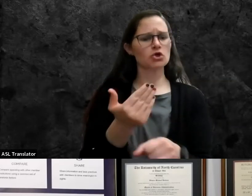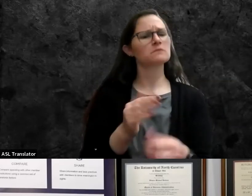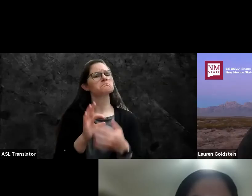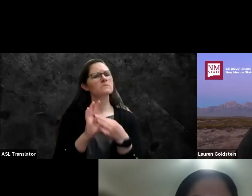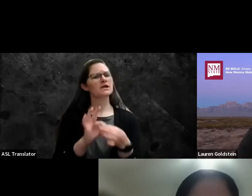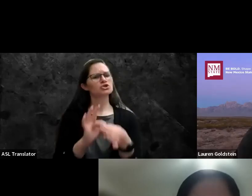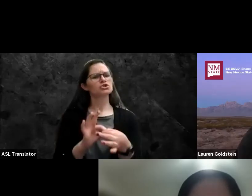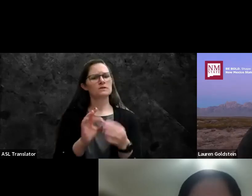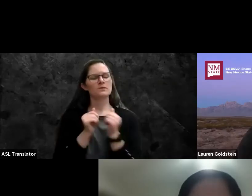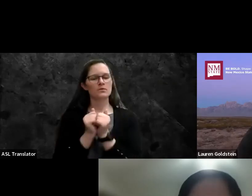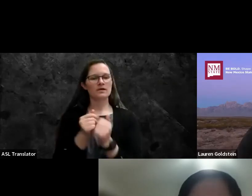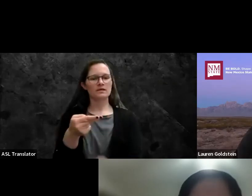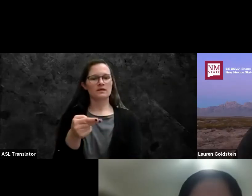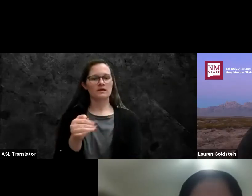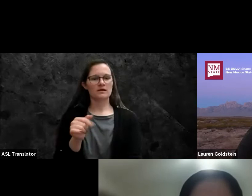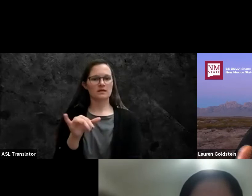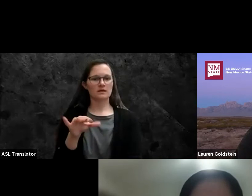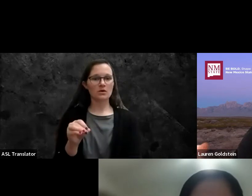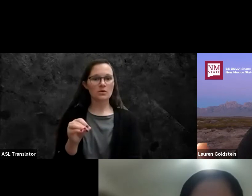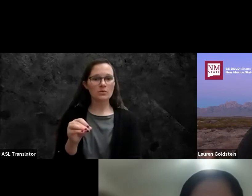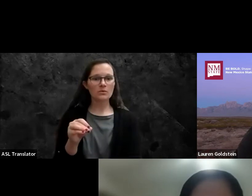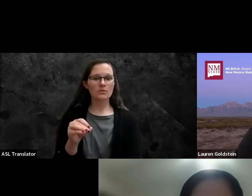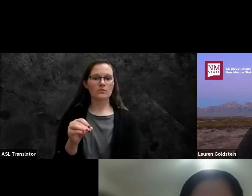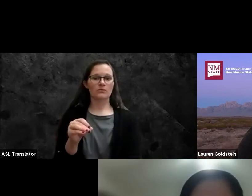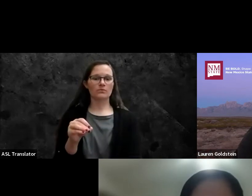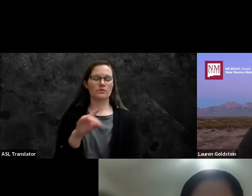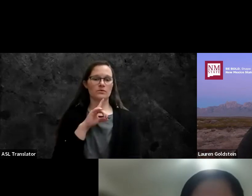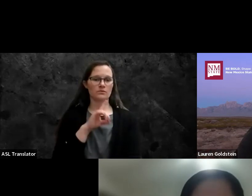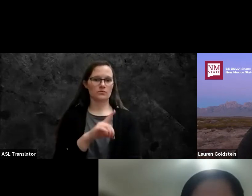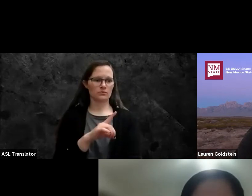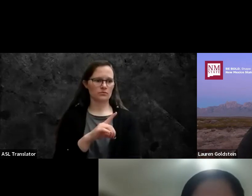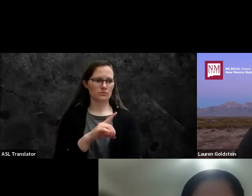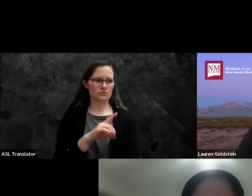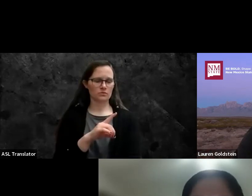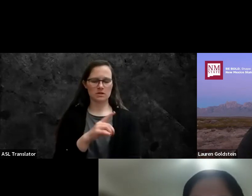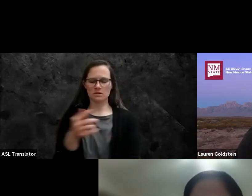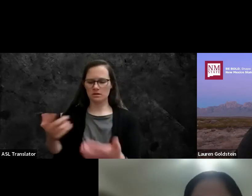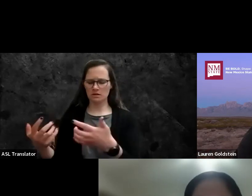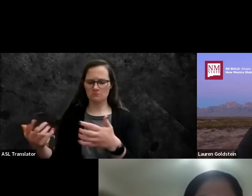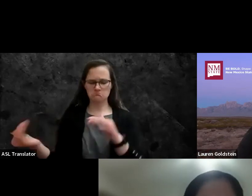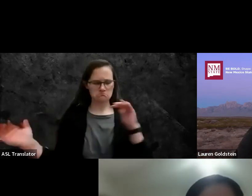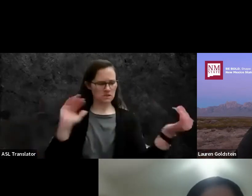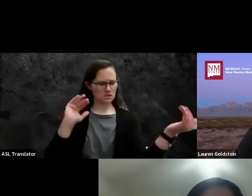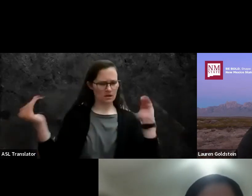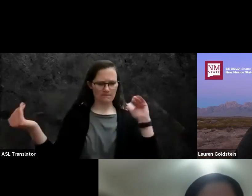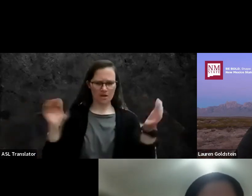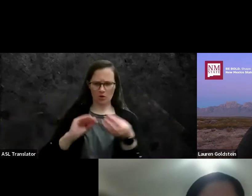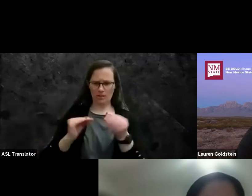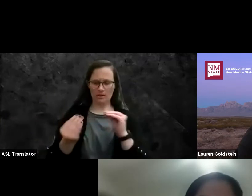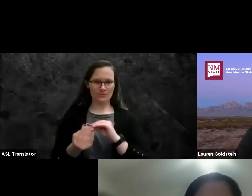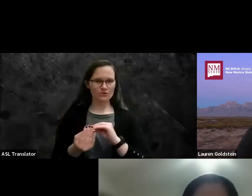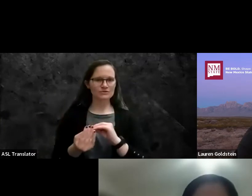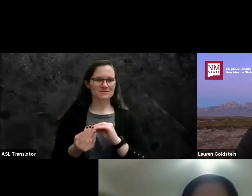with Helio. We meet weekly and triangulate our data benchmarking results with units across Strategic System Services, which is the